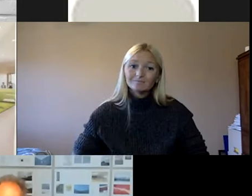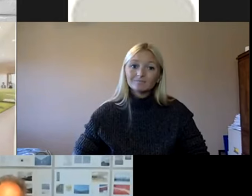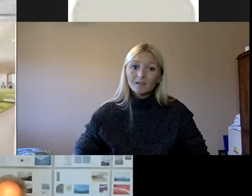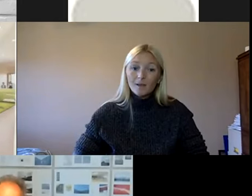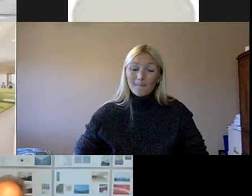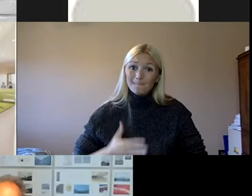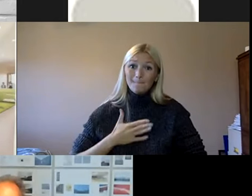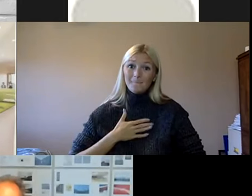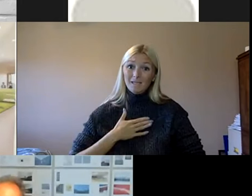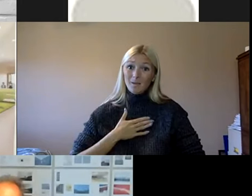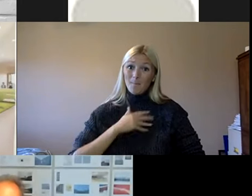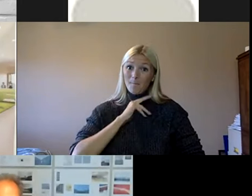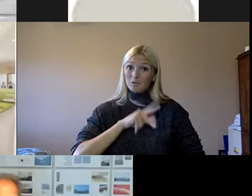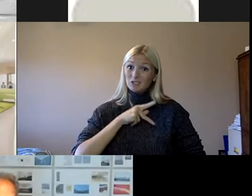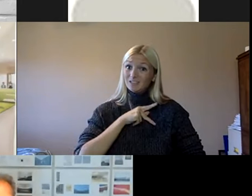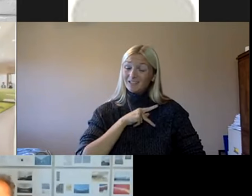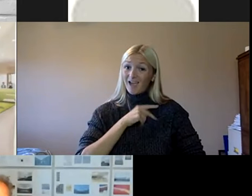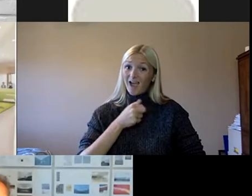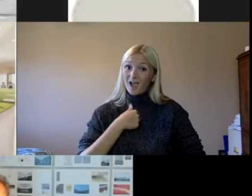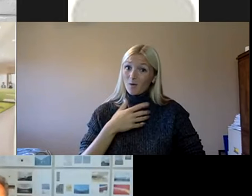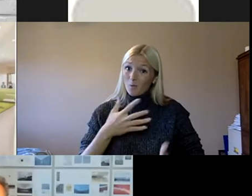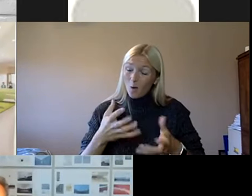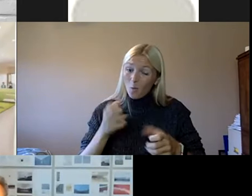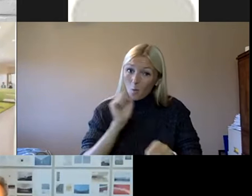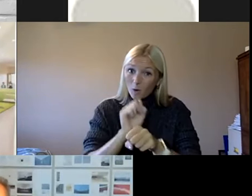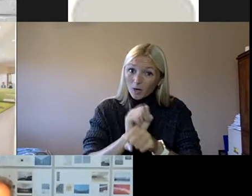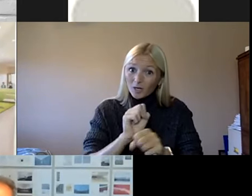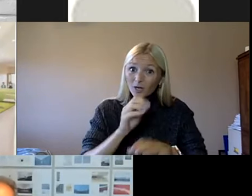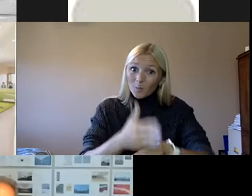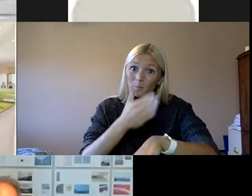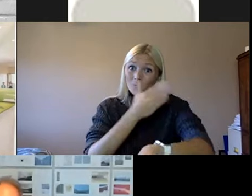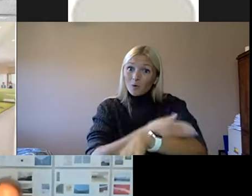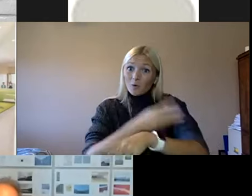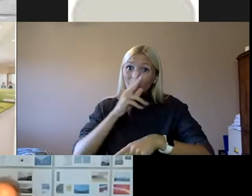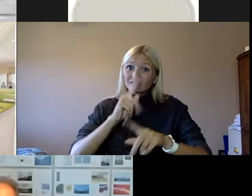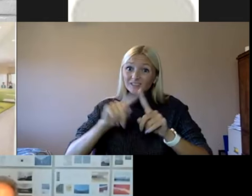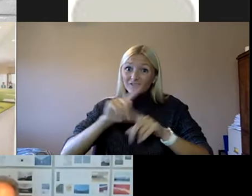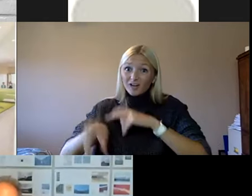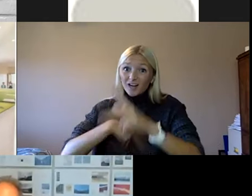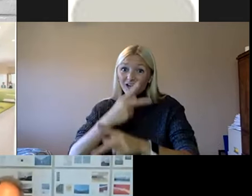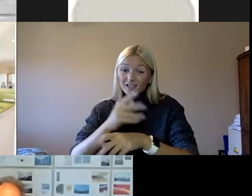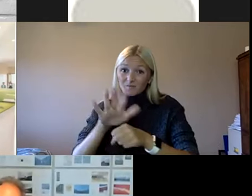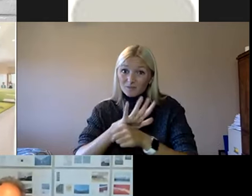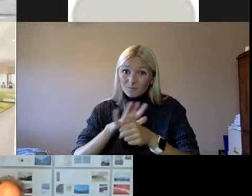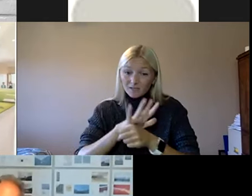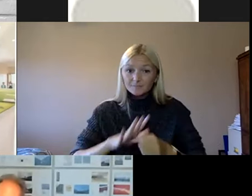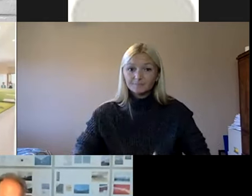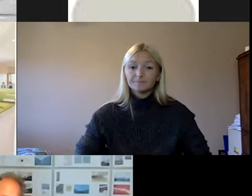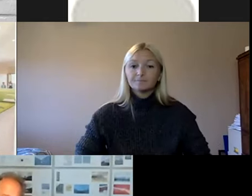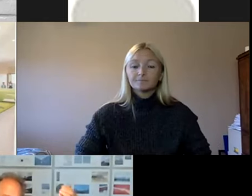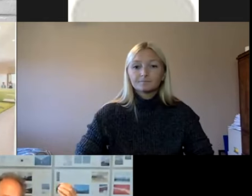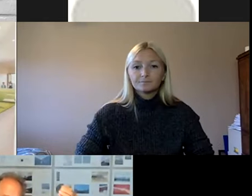would like to work on different kinds of spaces. There was a slide you